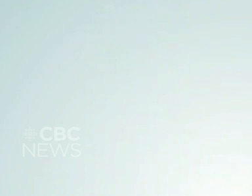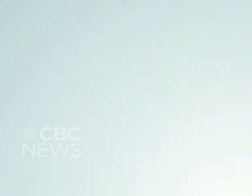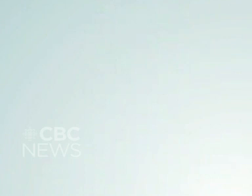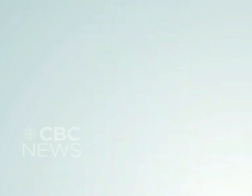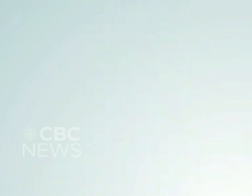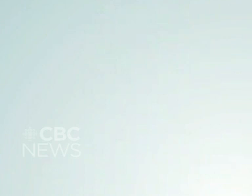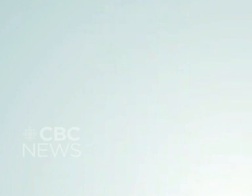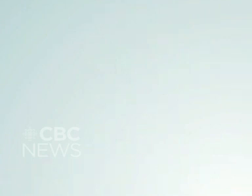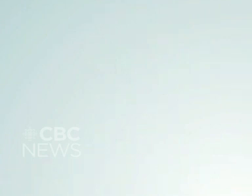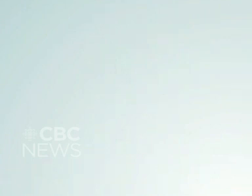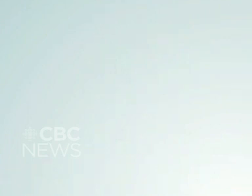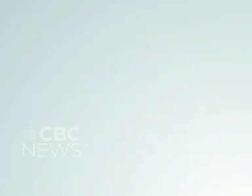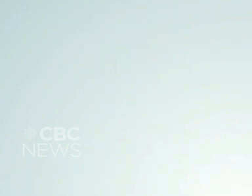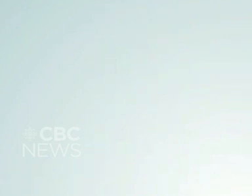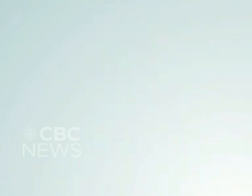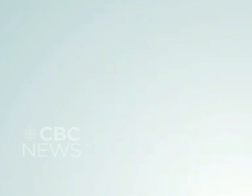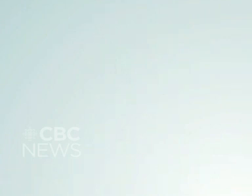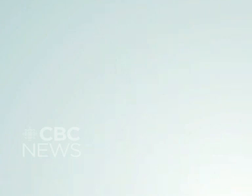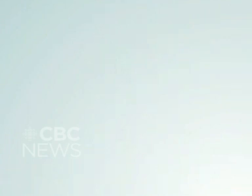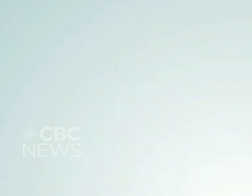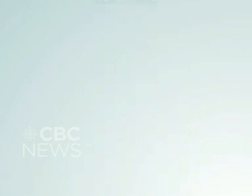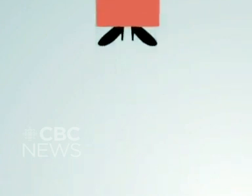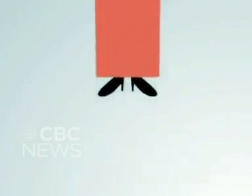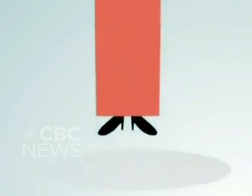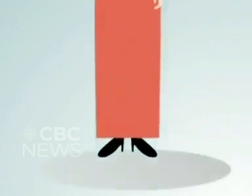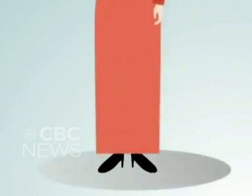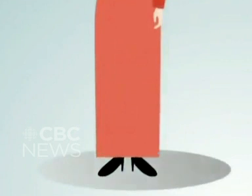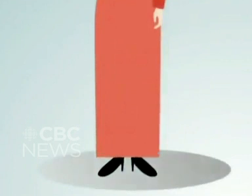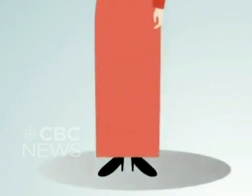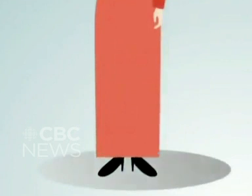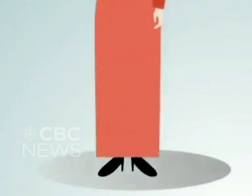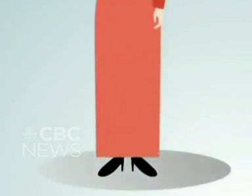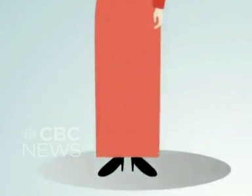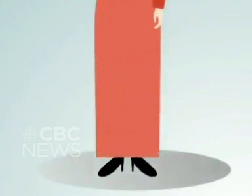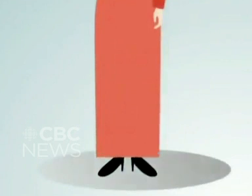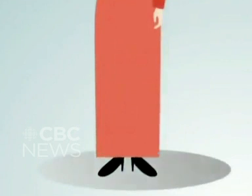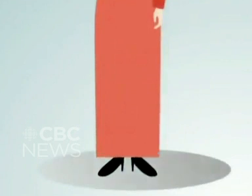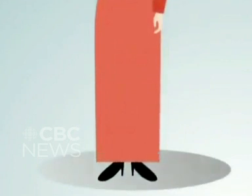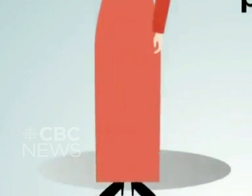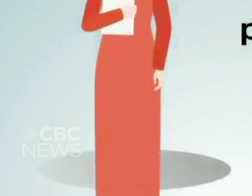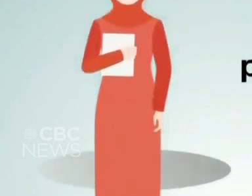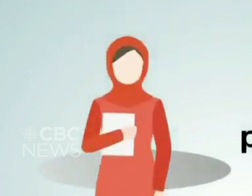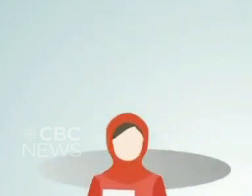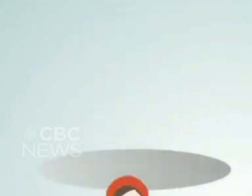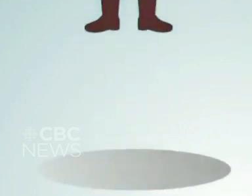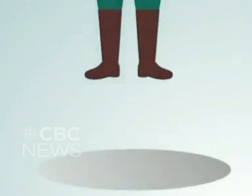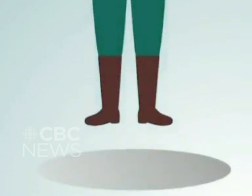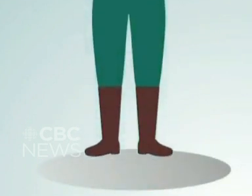We'll be right back.